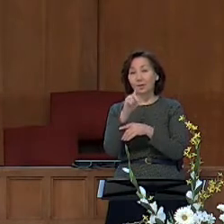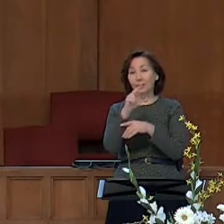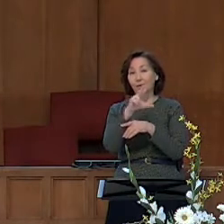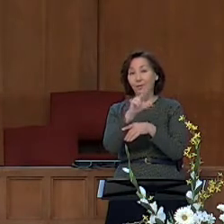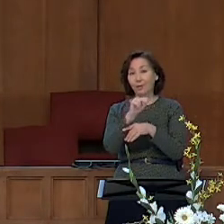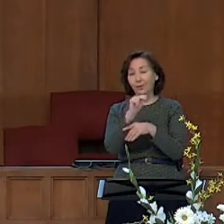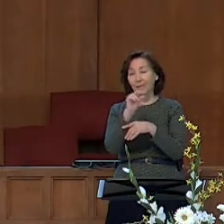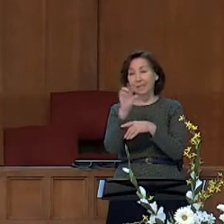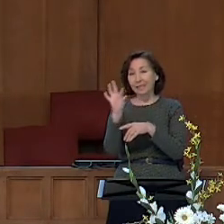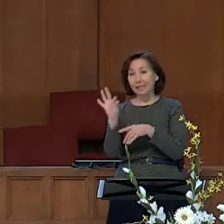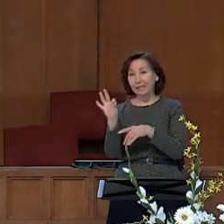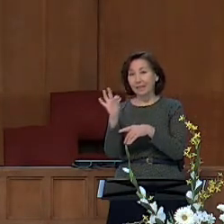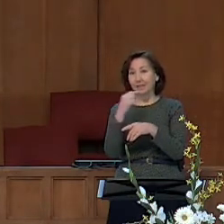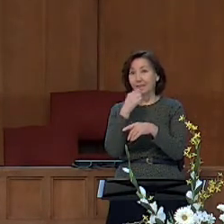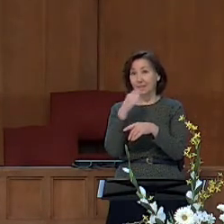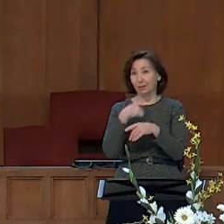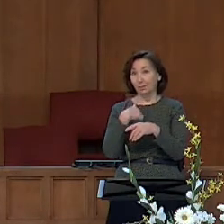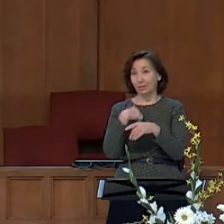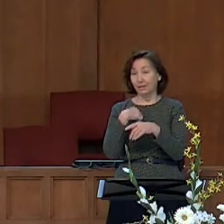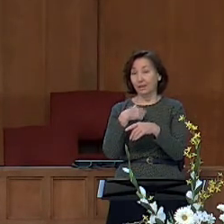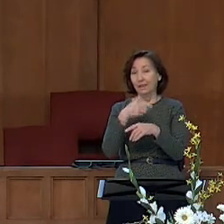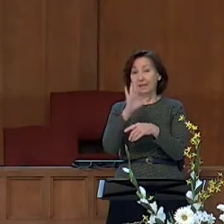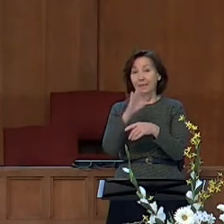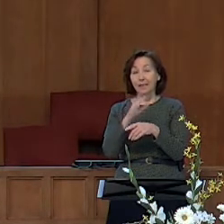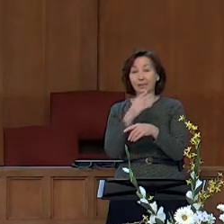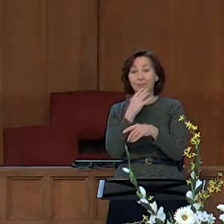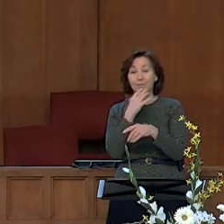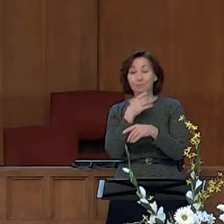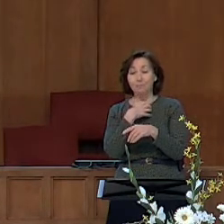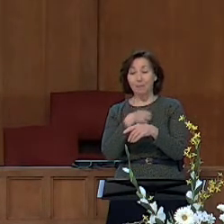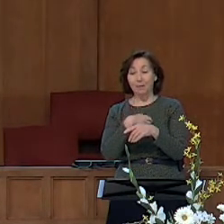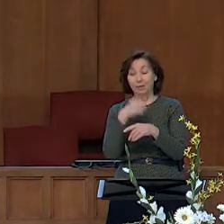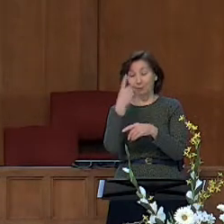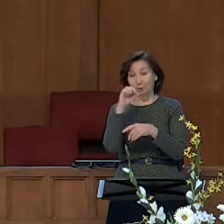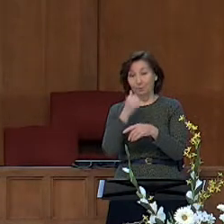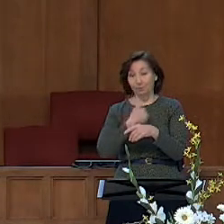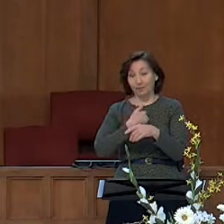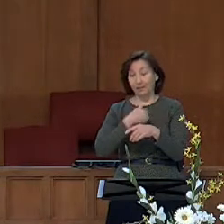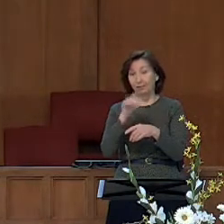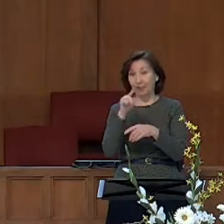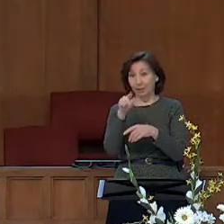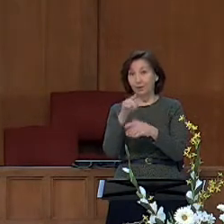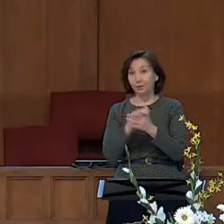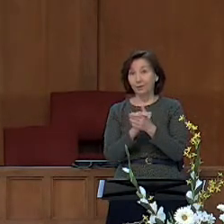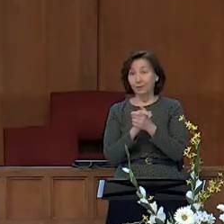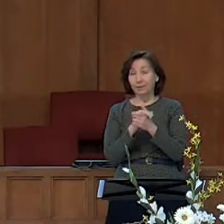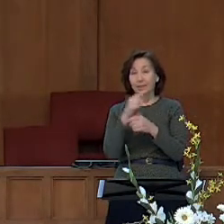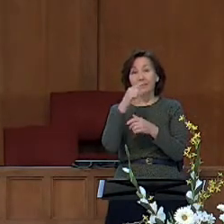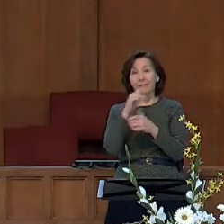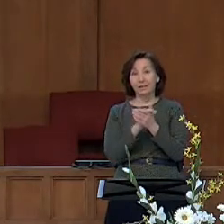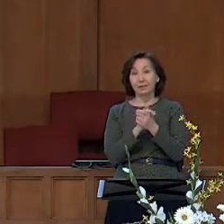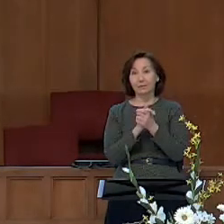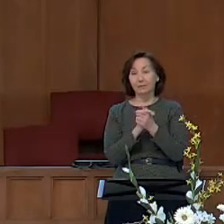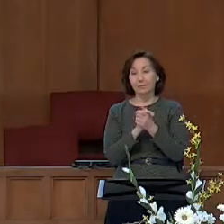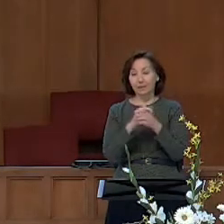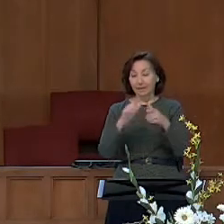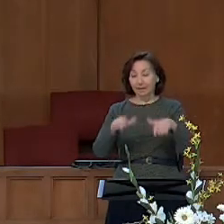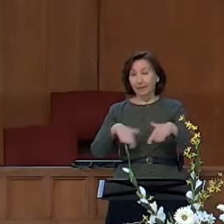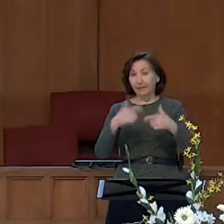me God's passion for myself and for you. Get this. This is what it says. The Living